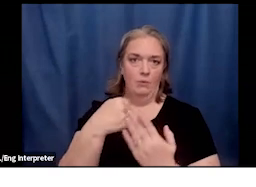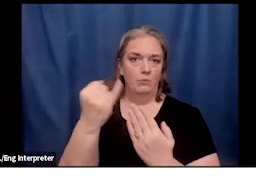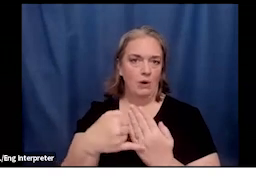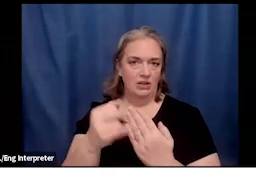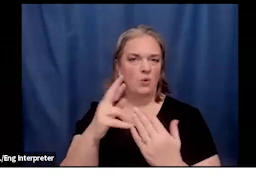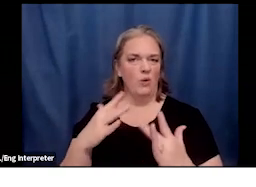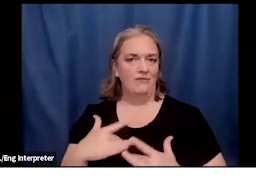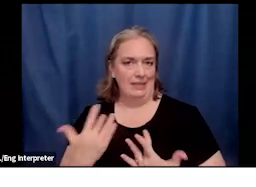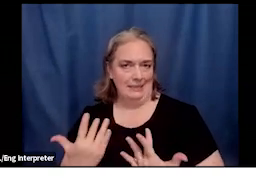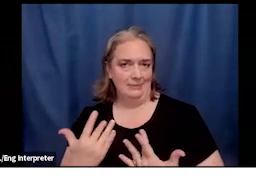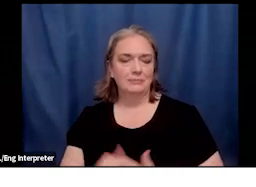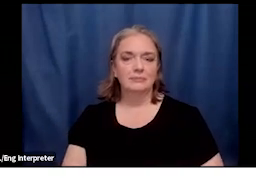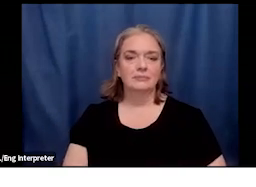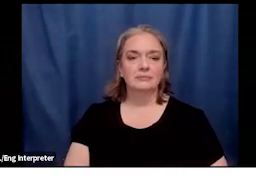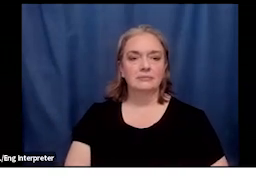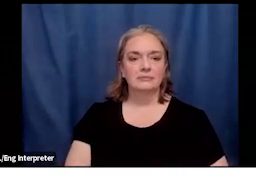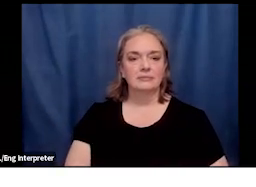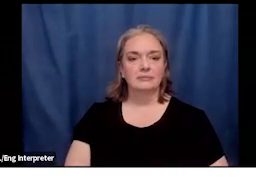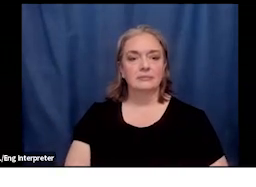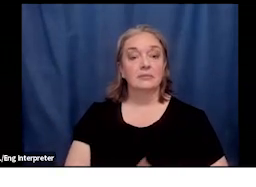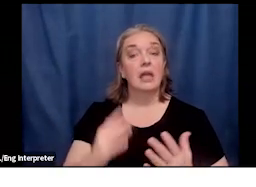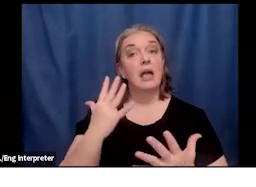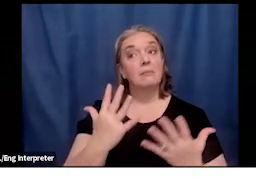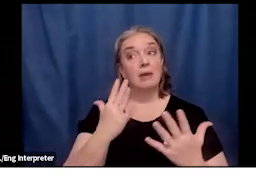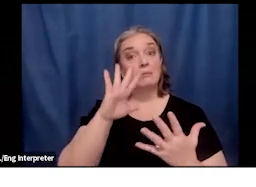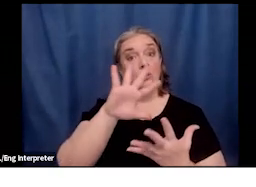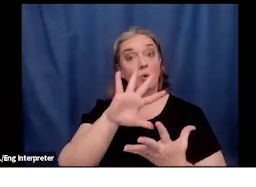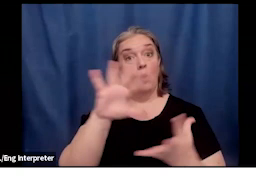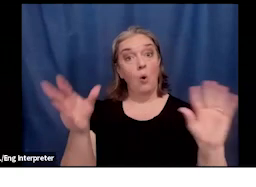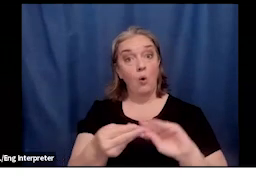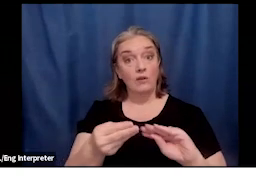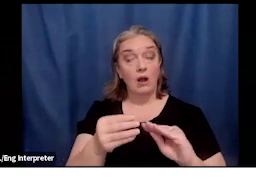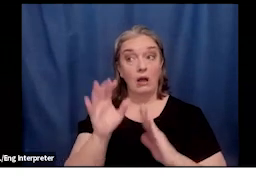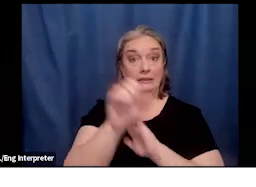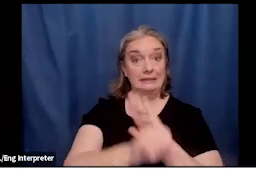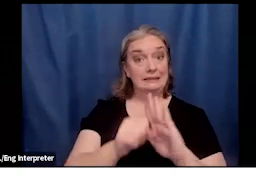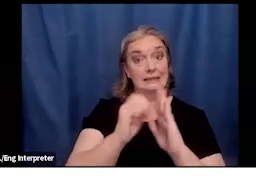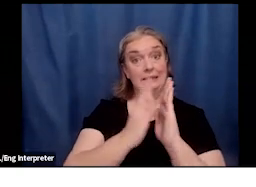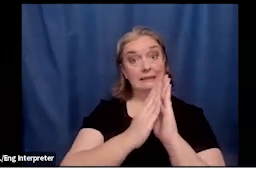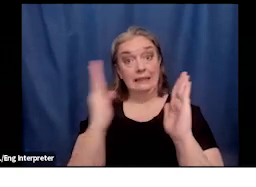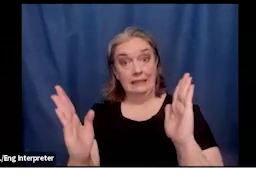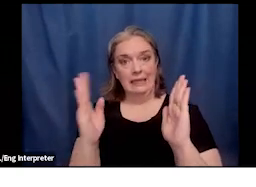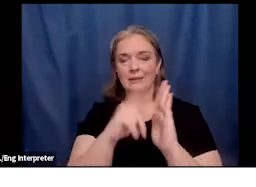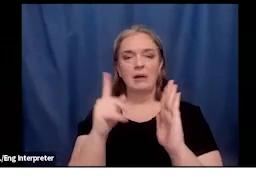events. That might be something within an overall season, but we're looking at